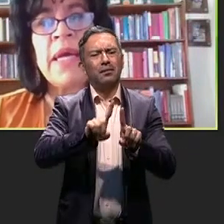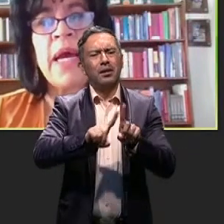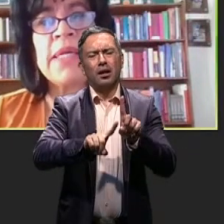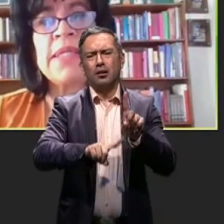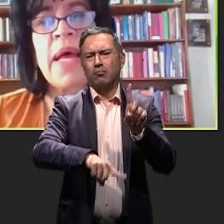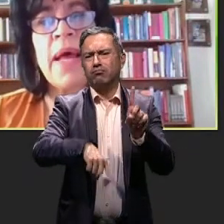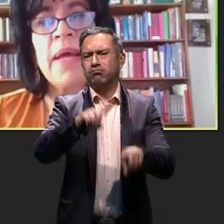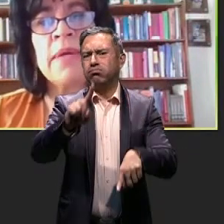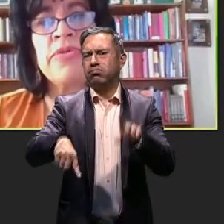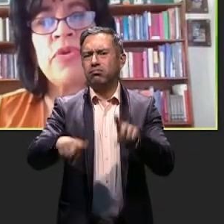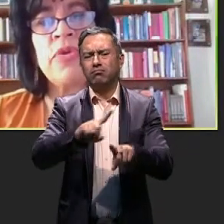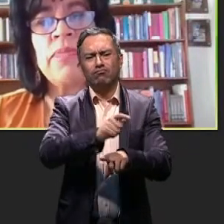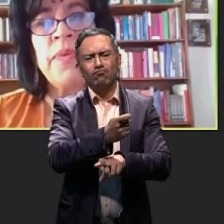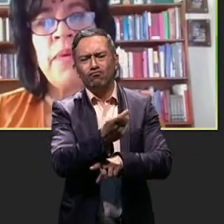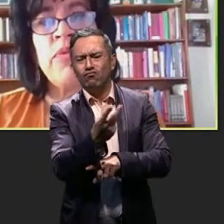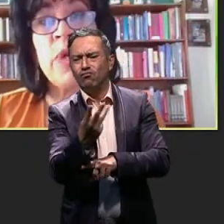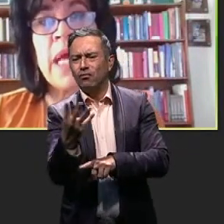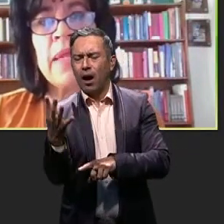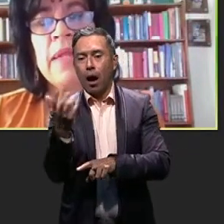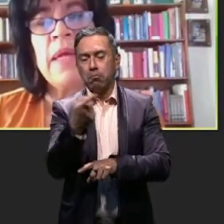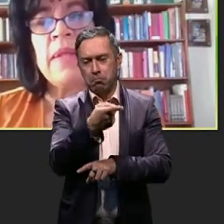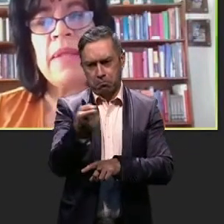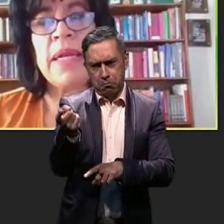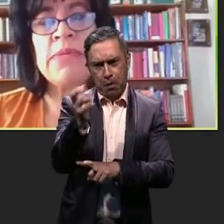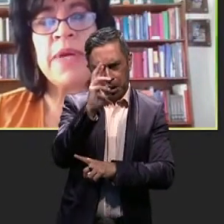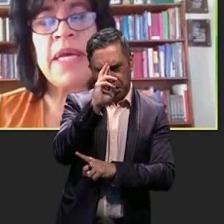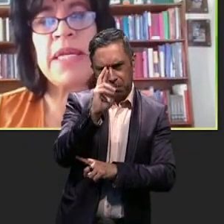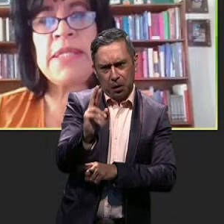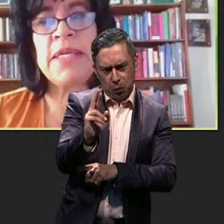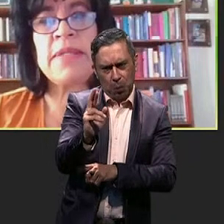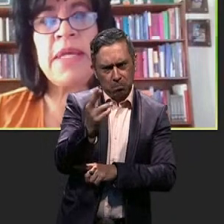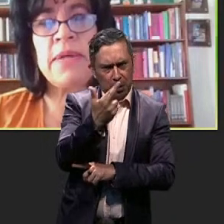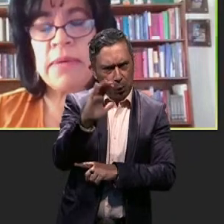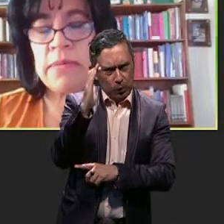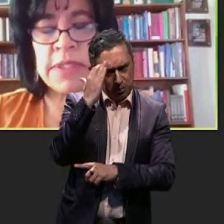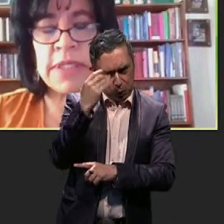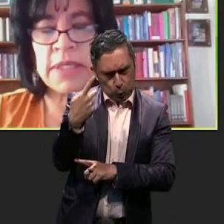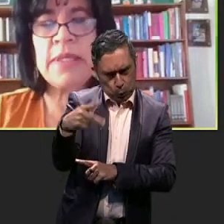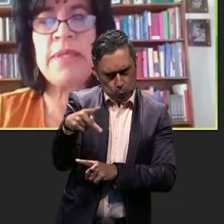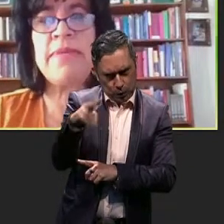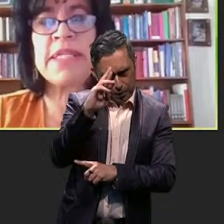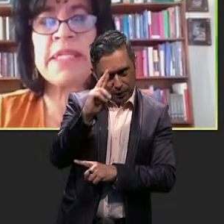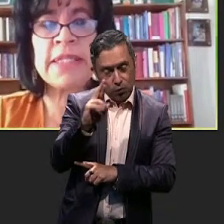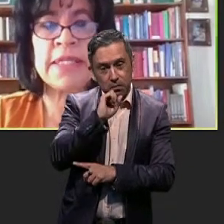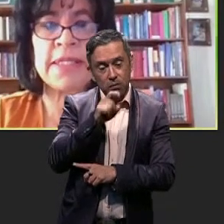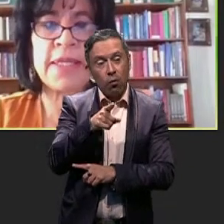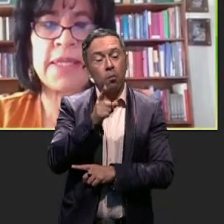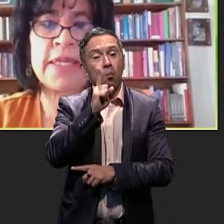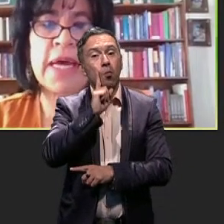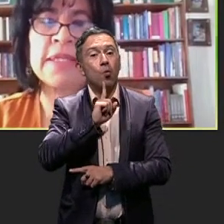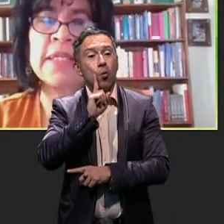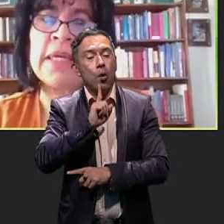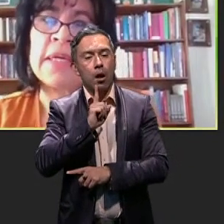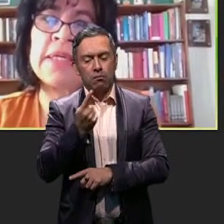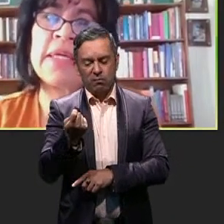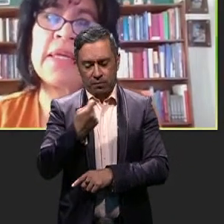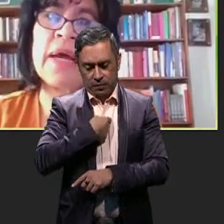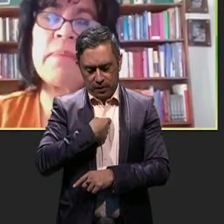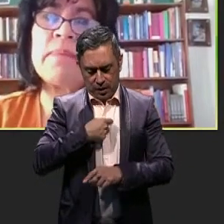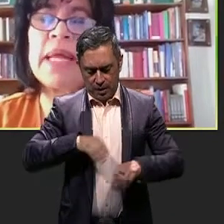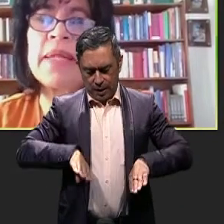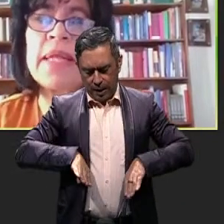of diversity can also have a plural inclusion of women in our